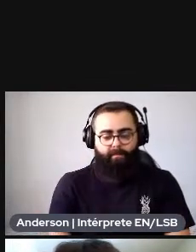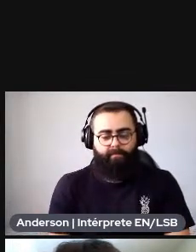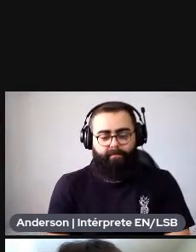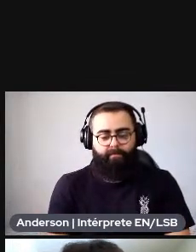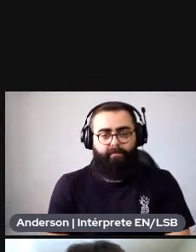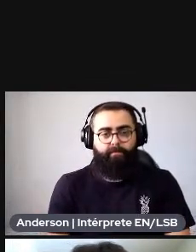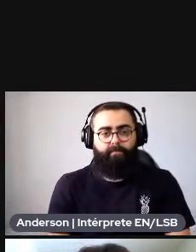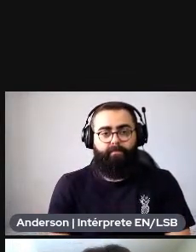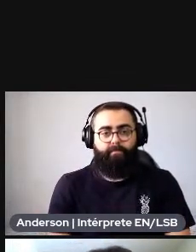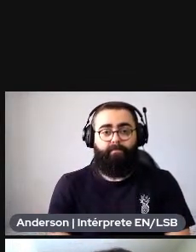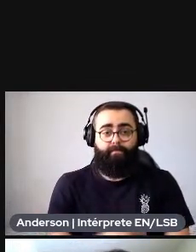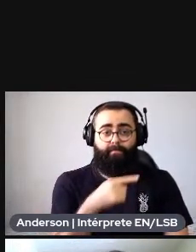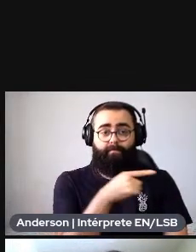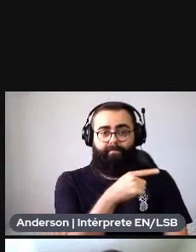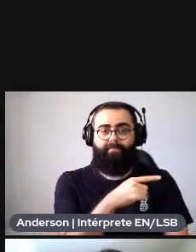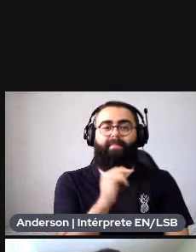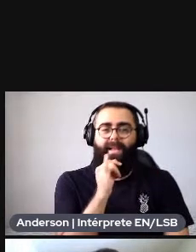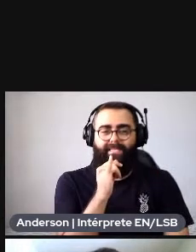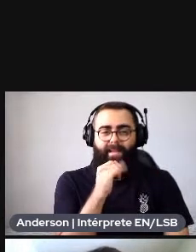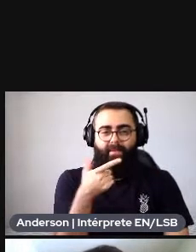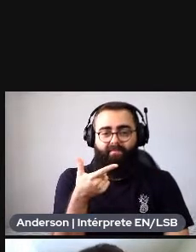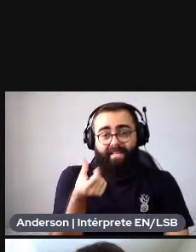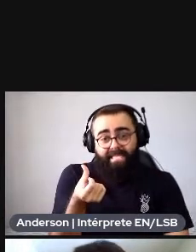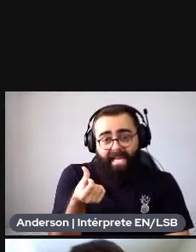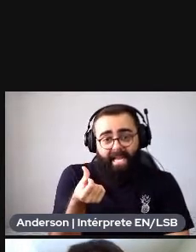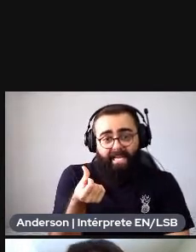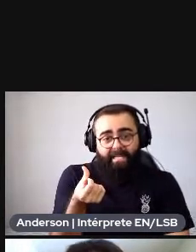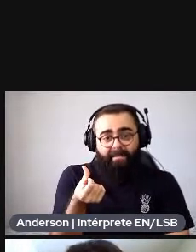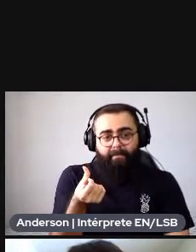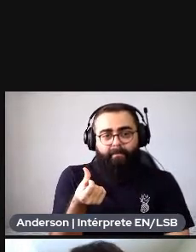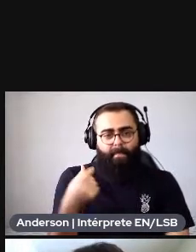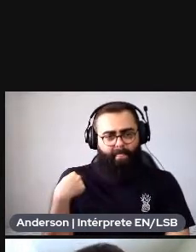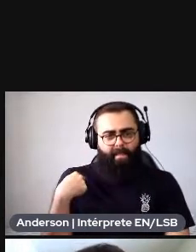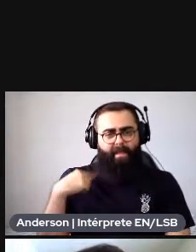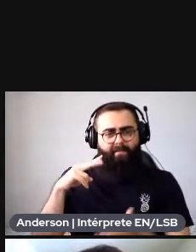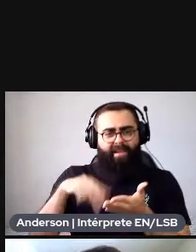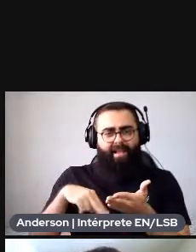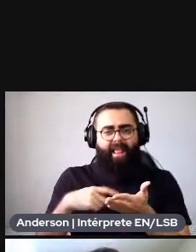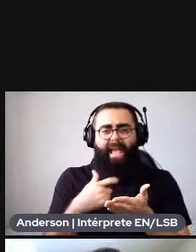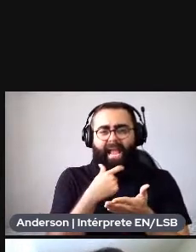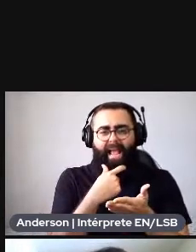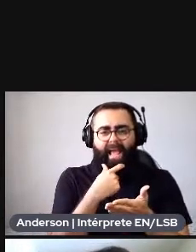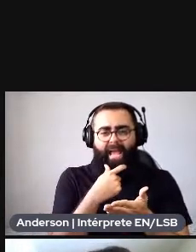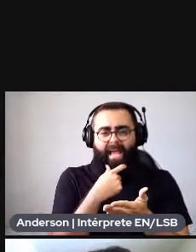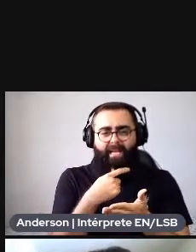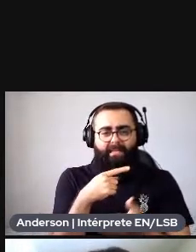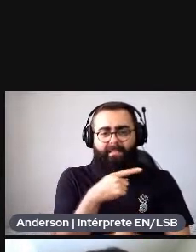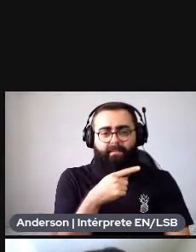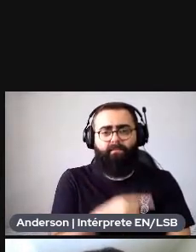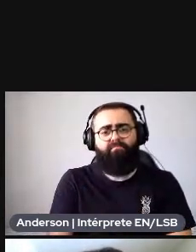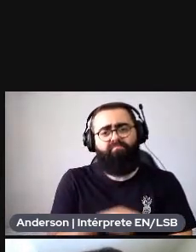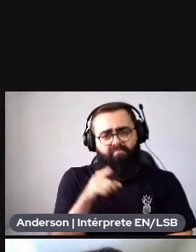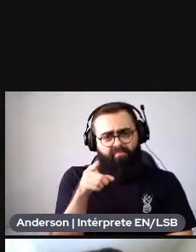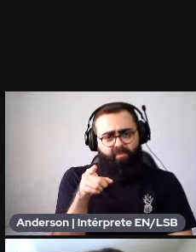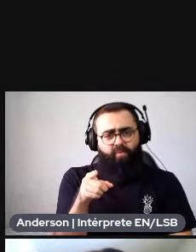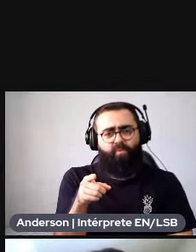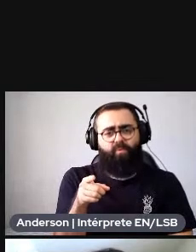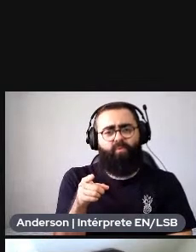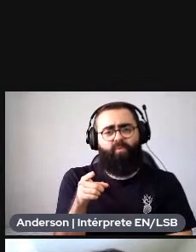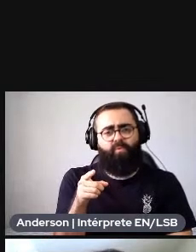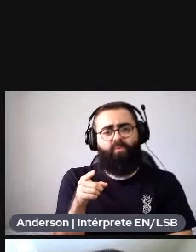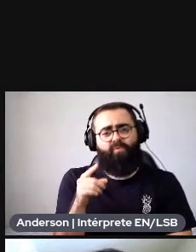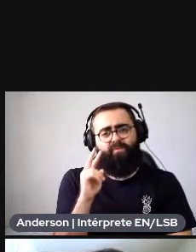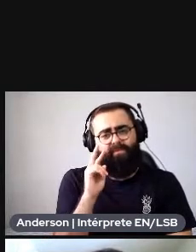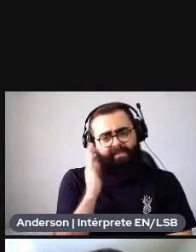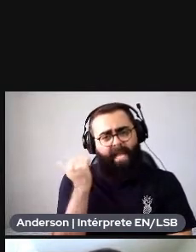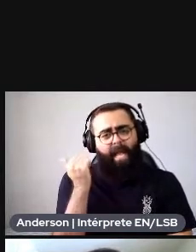This example we already know. I will read it in English. As you will have seen, I don't have recorders, cables, or video systems on me